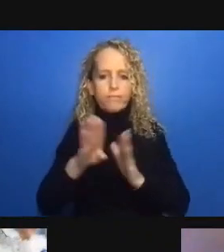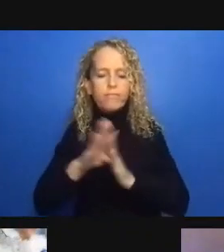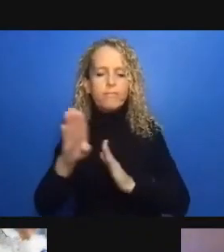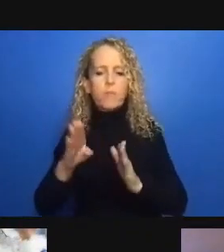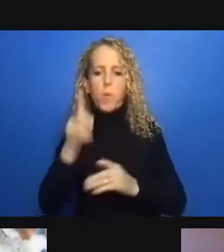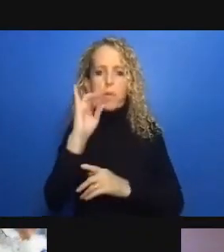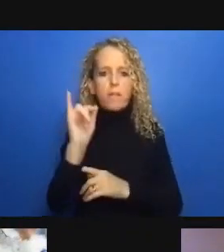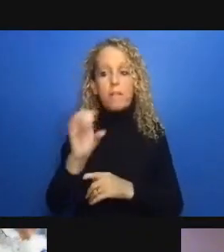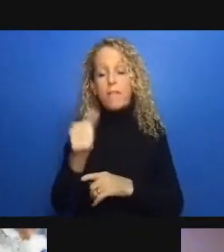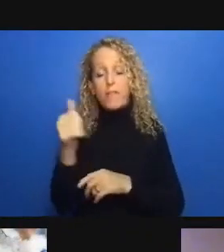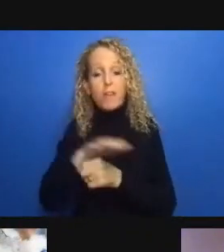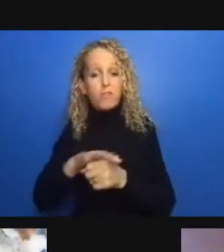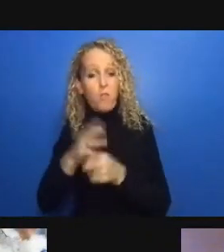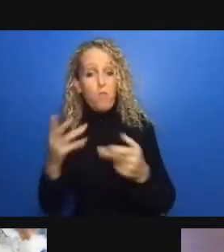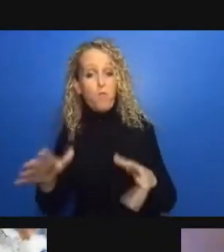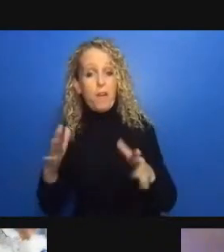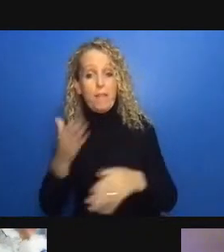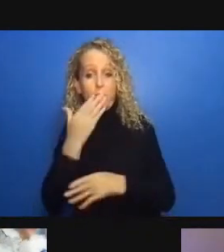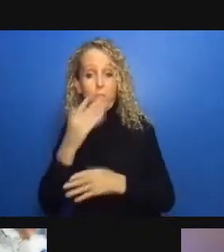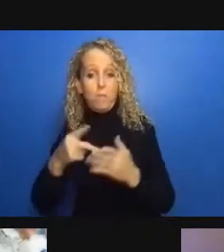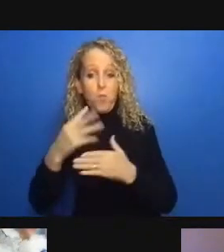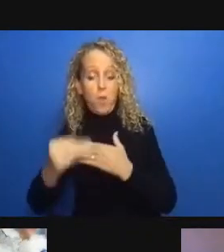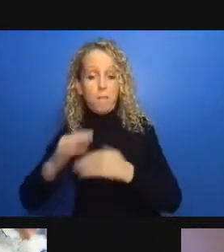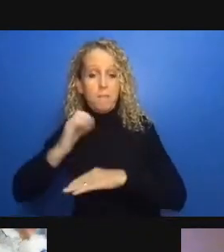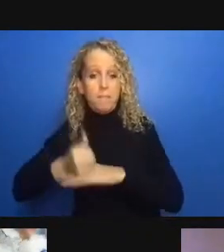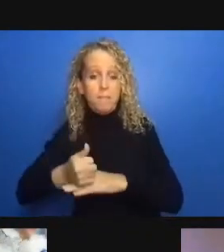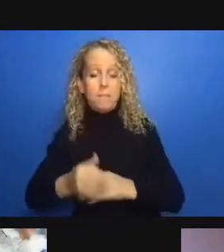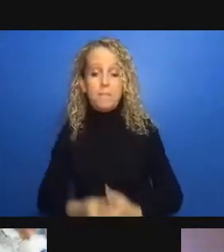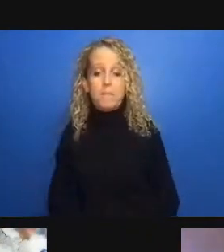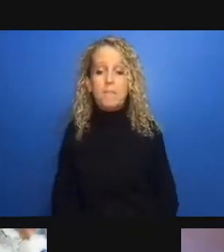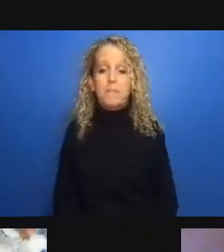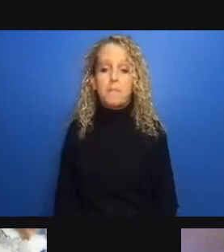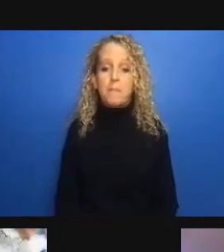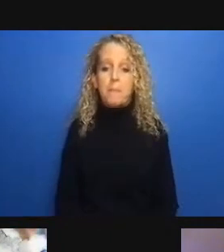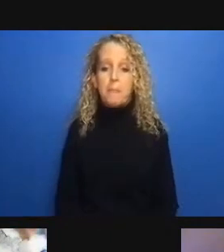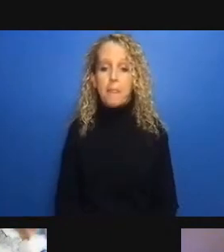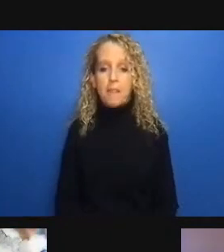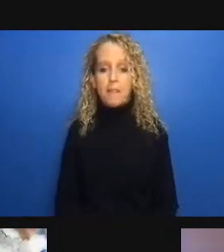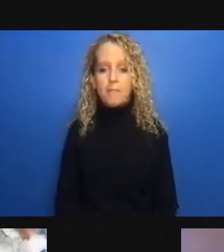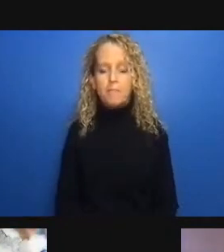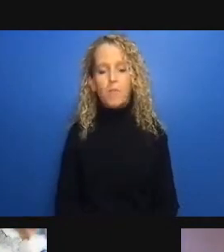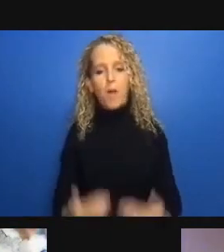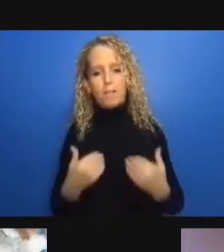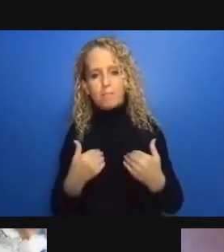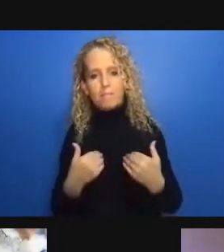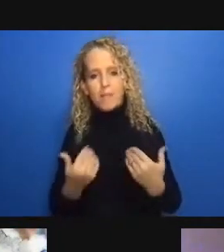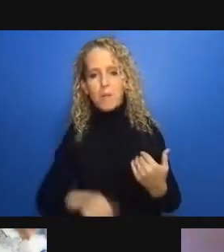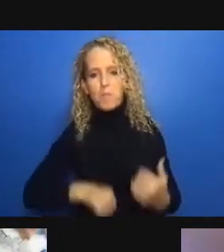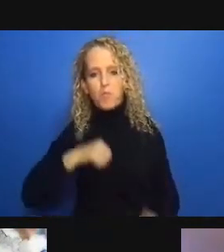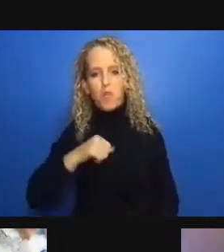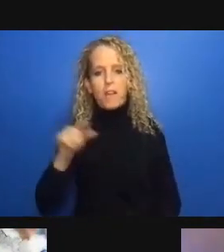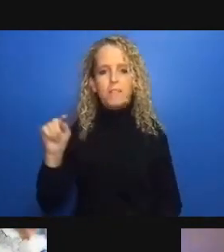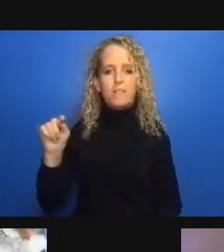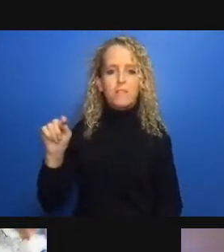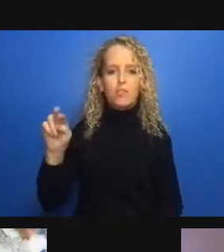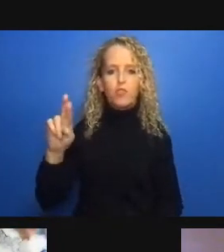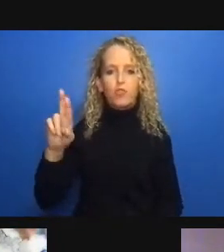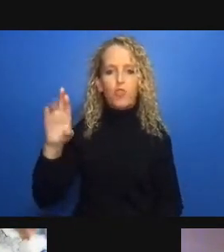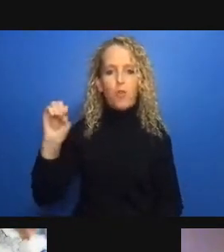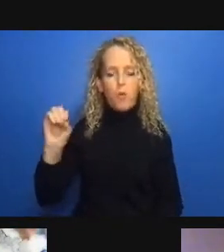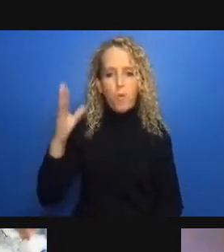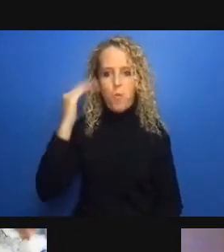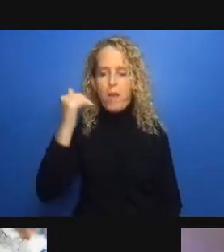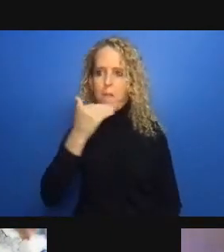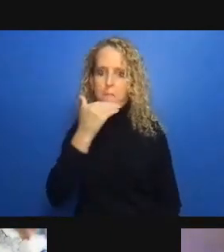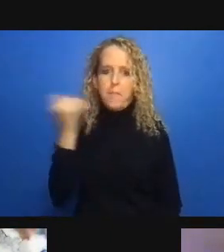well? Mm-hmm. Well, I mean, I have great pride in Trendy Trail, because we have one of the finest farmers markets, and it